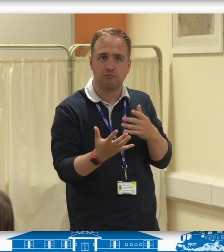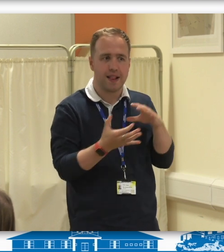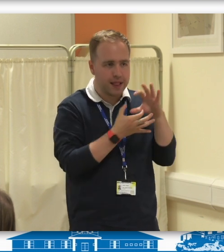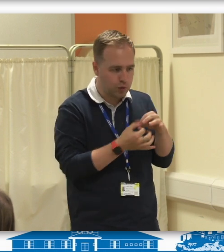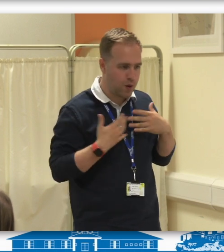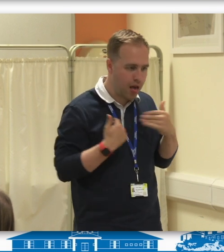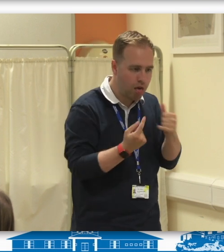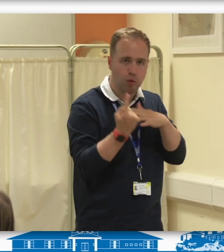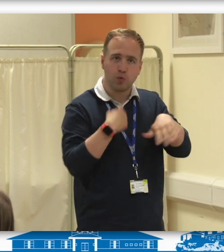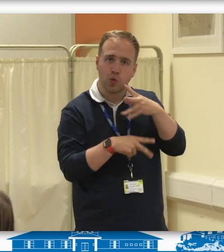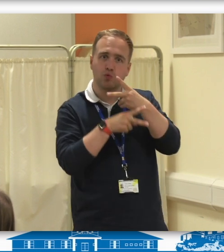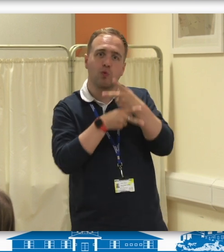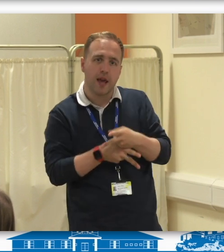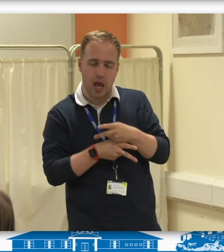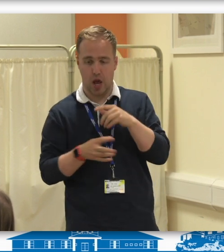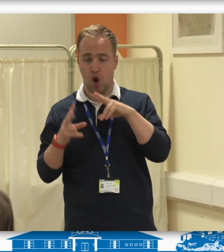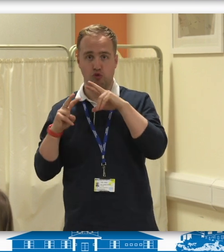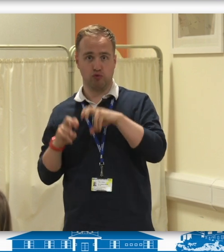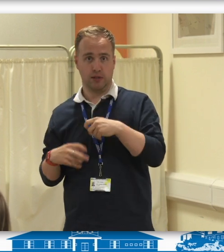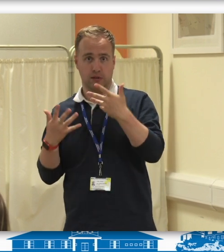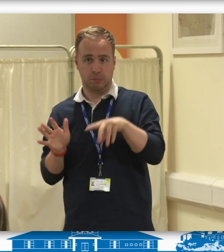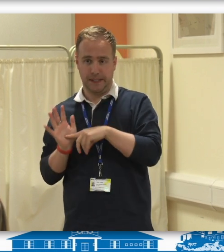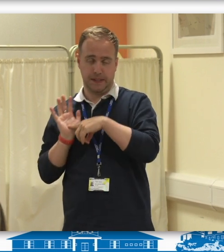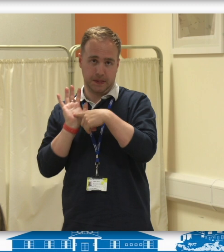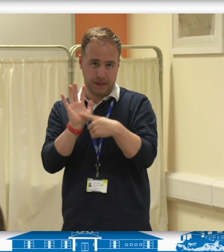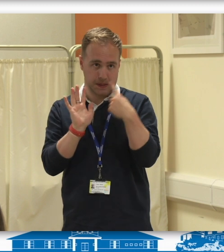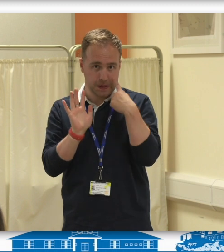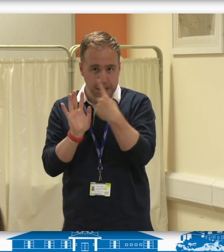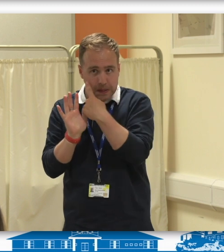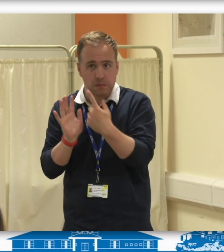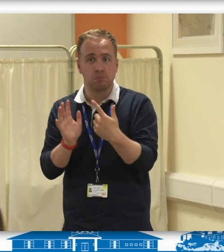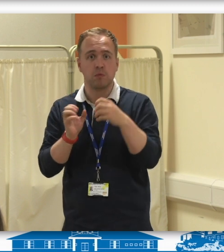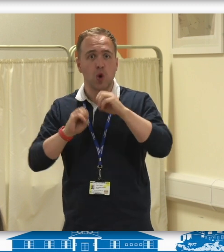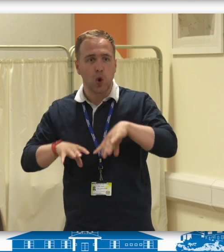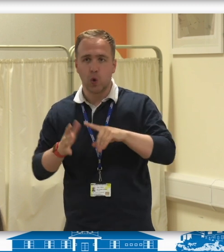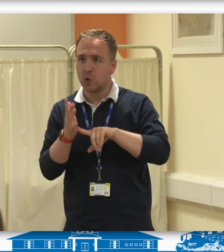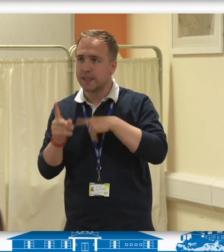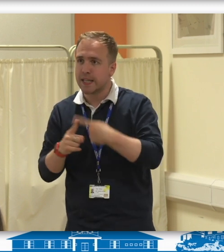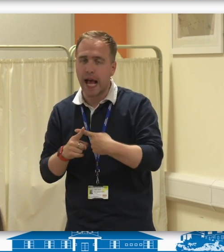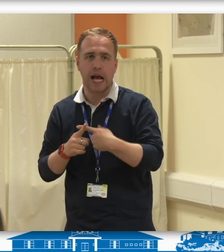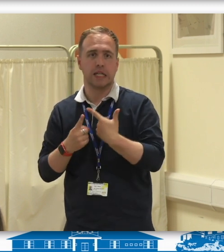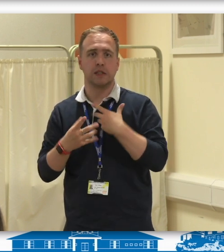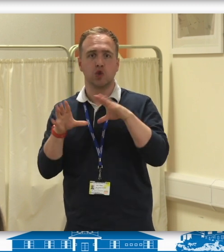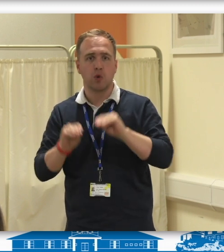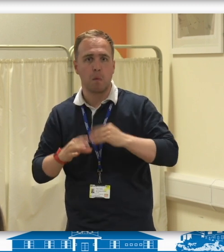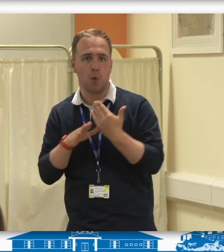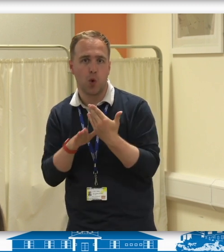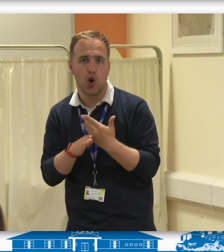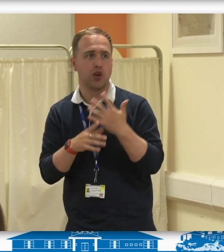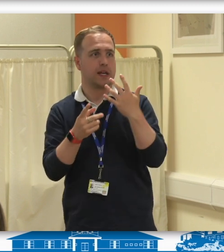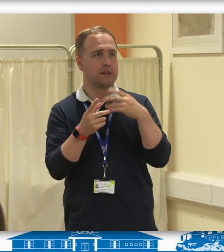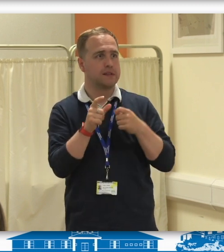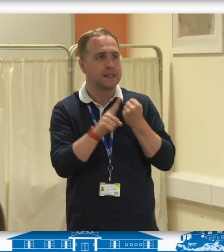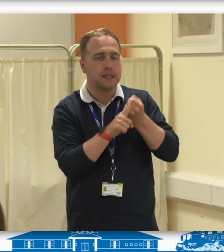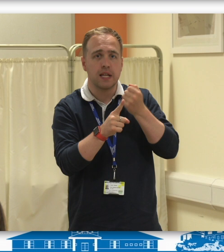social care, and that research shows that when lost taxes, welfare benefits and health and social care costs are